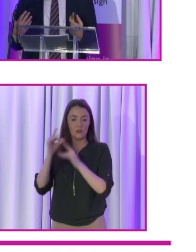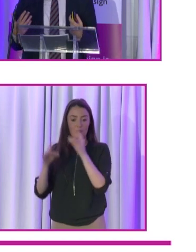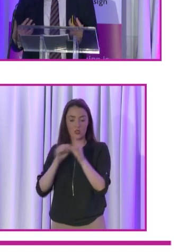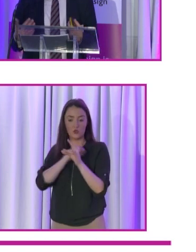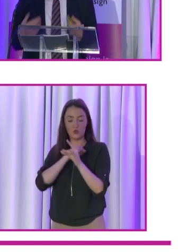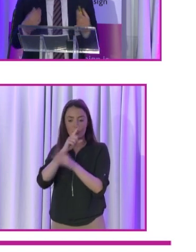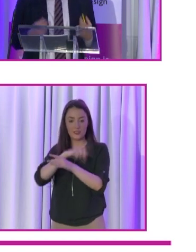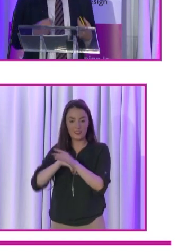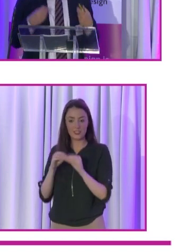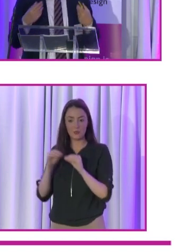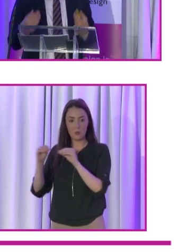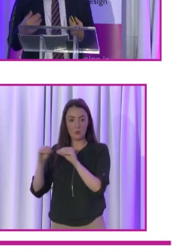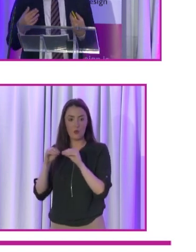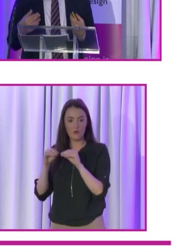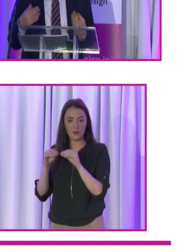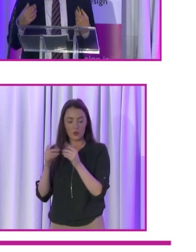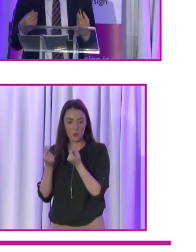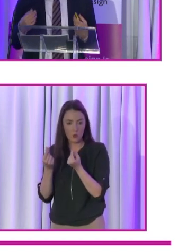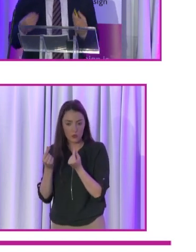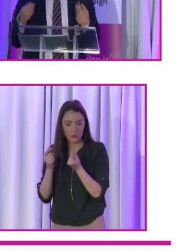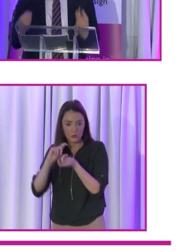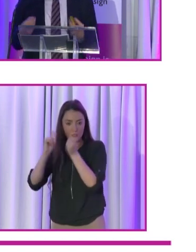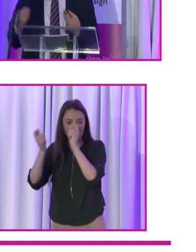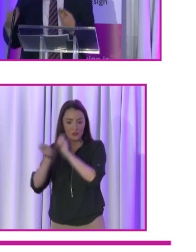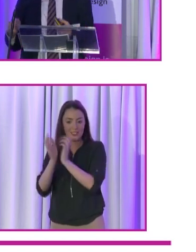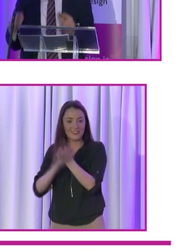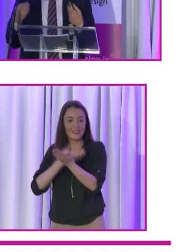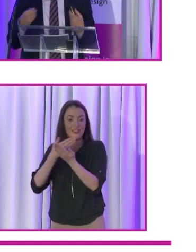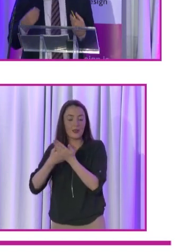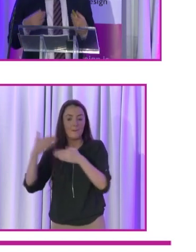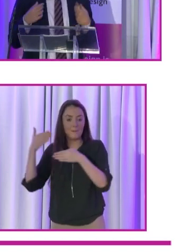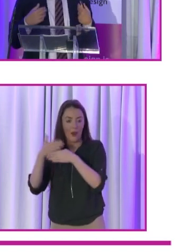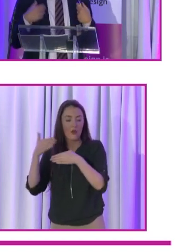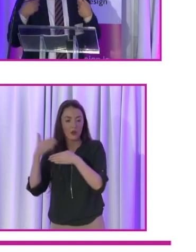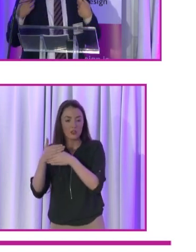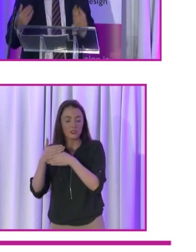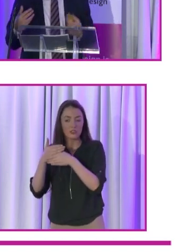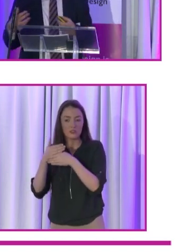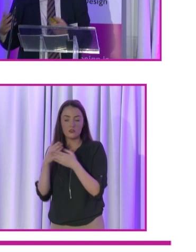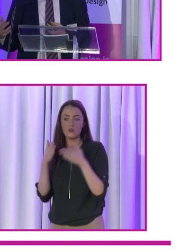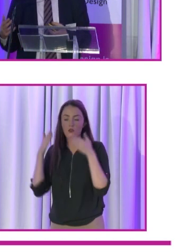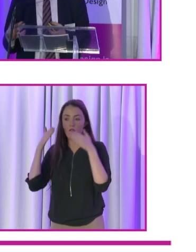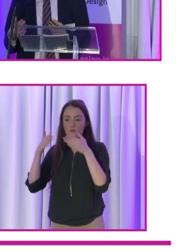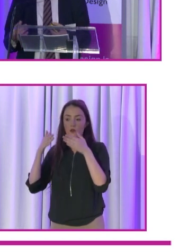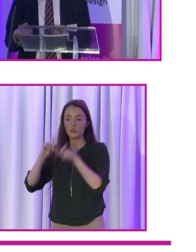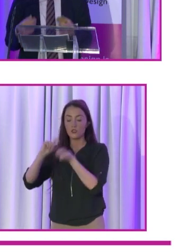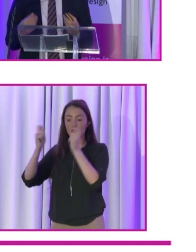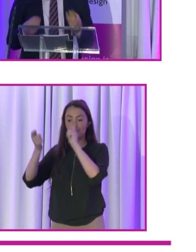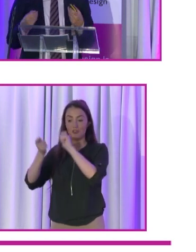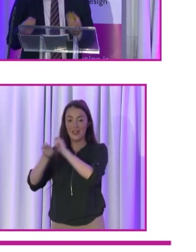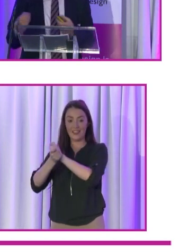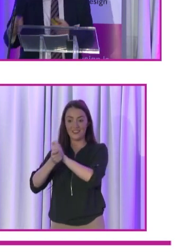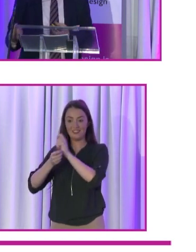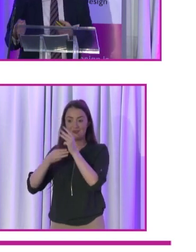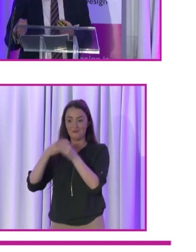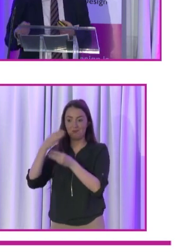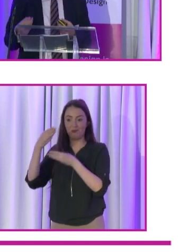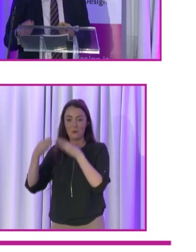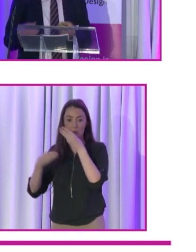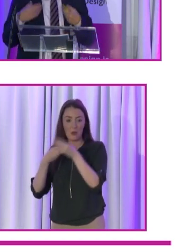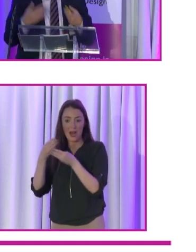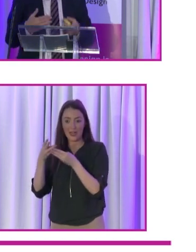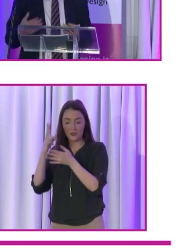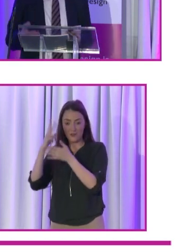movement does to change the legal barriers, but also is key the advocacy towards changing those practical barriers that prevent persons